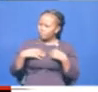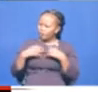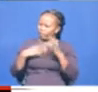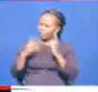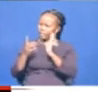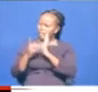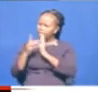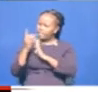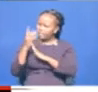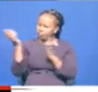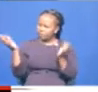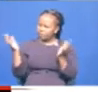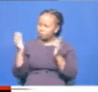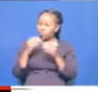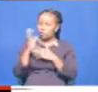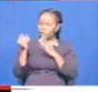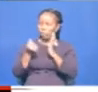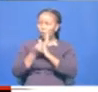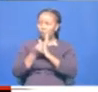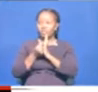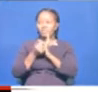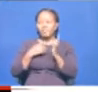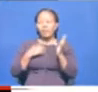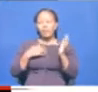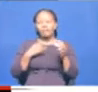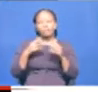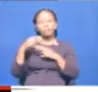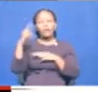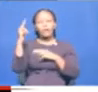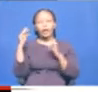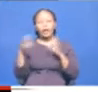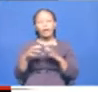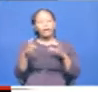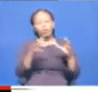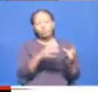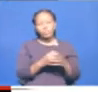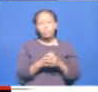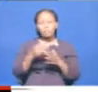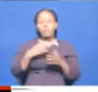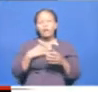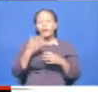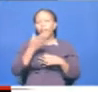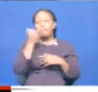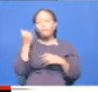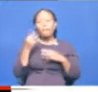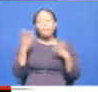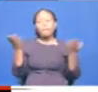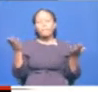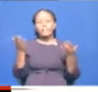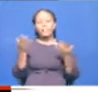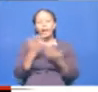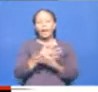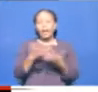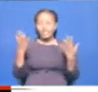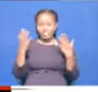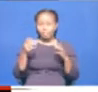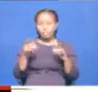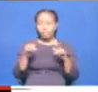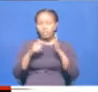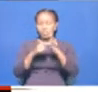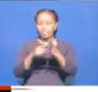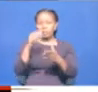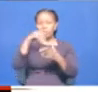types of developments are normally of a higher caliber. So you have a better grade of assets. So as an investor, for example,